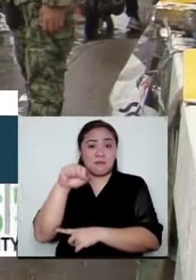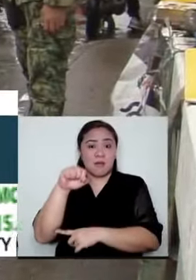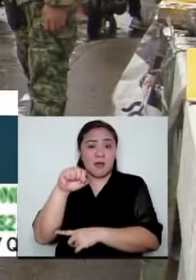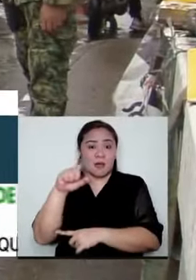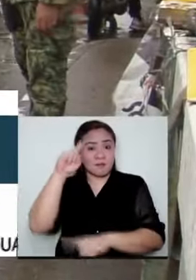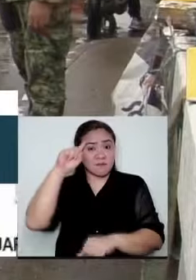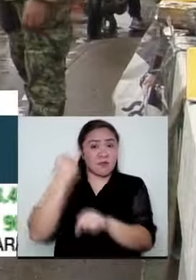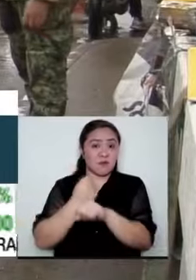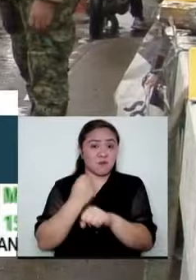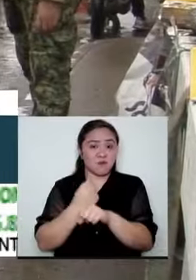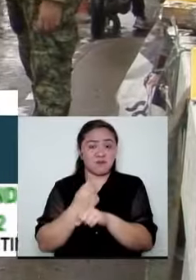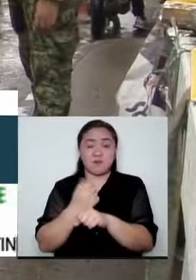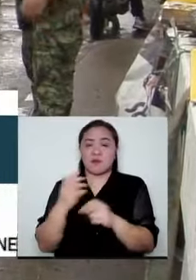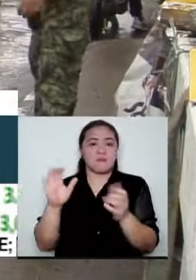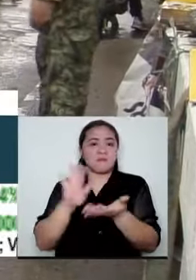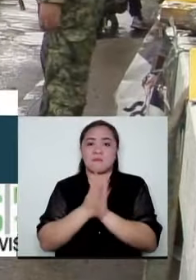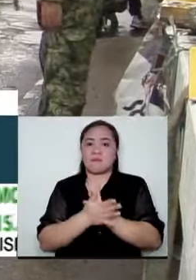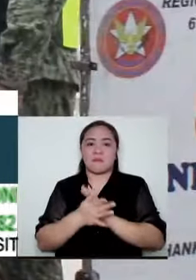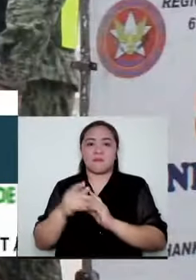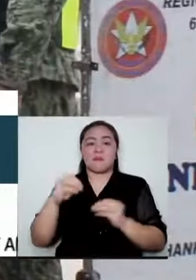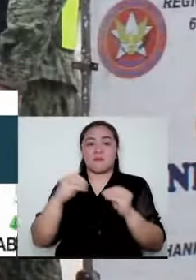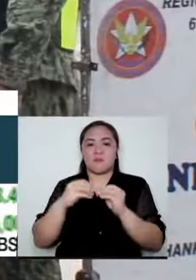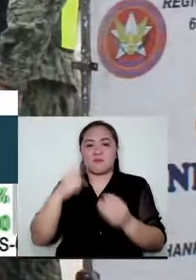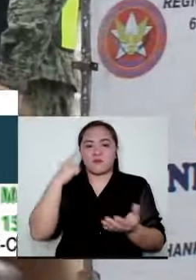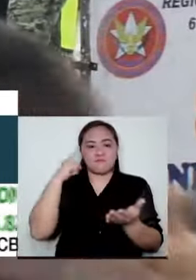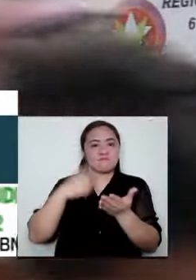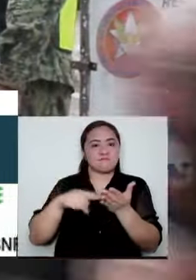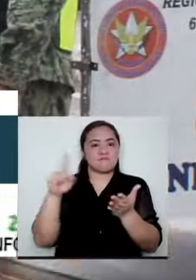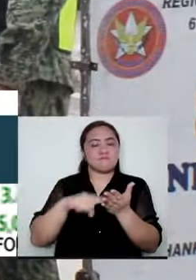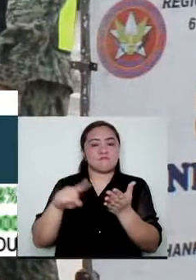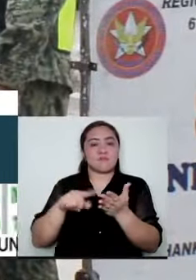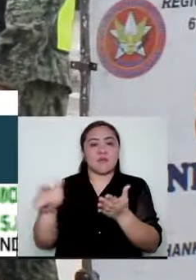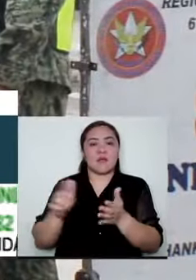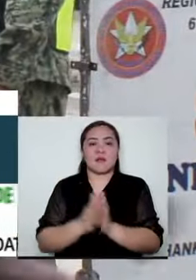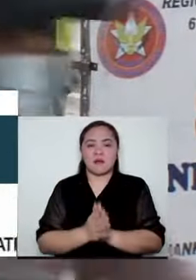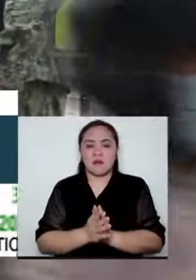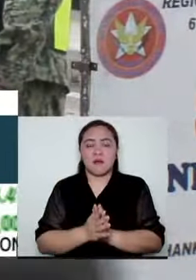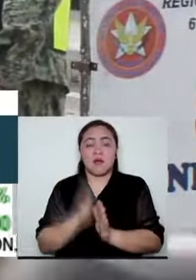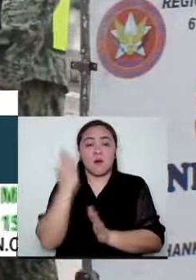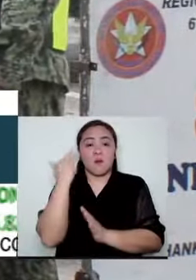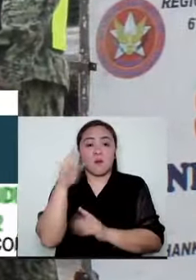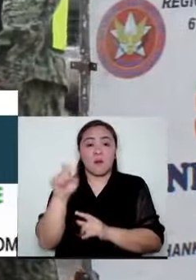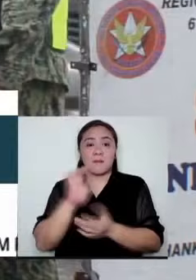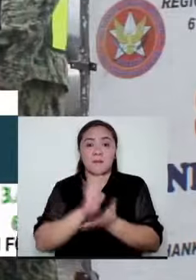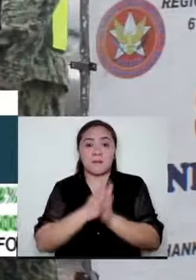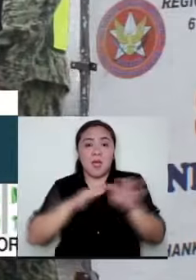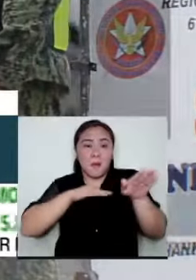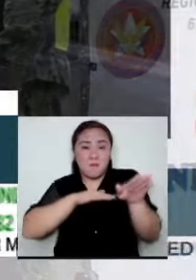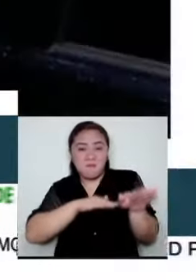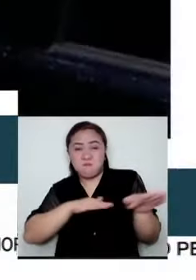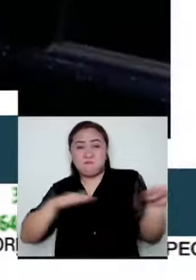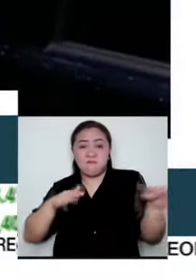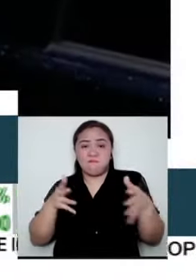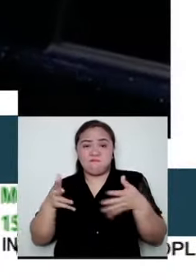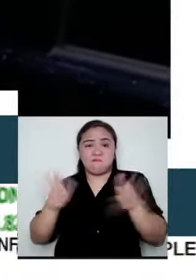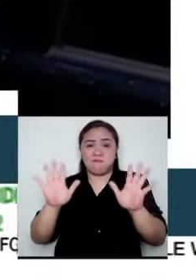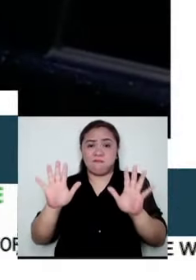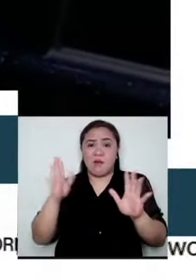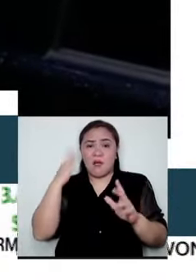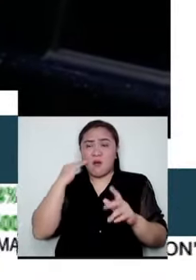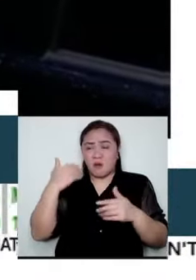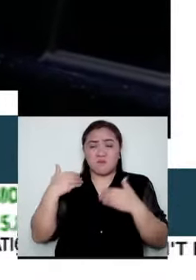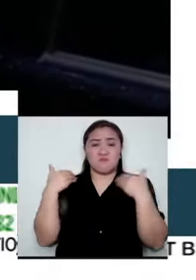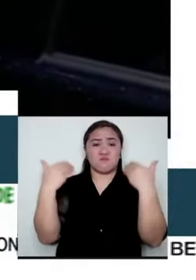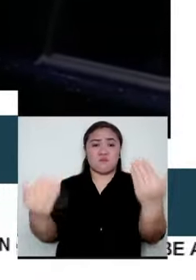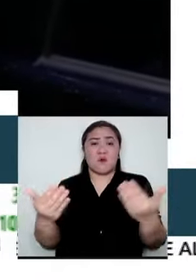hindi mag-check tayo. Ang bilin natin sa ating mga unit commanders is kung talagang nagtutukod ng traffic, let it go. Release natin yan. And then after